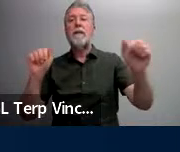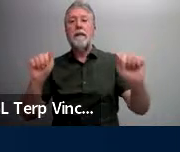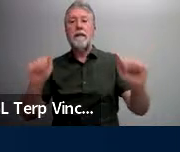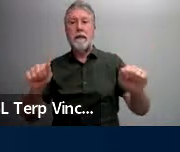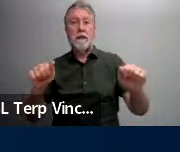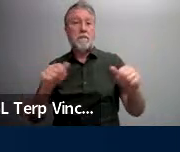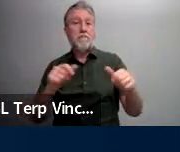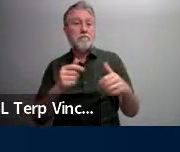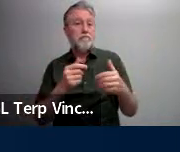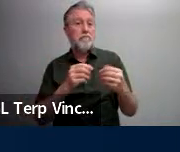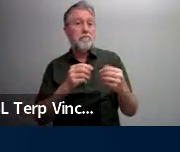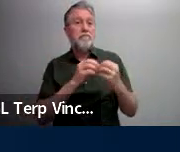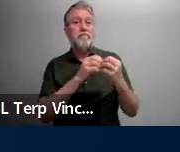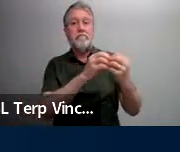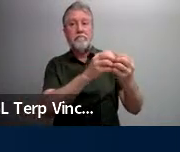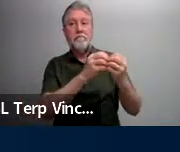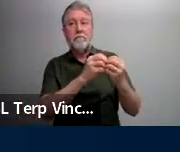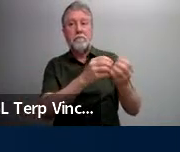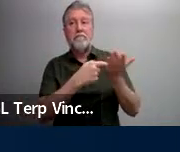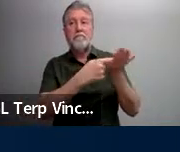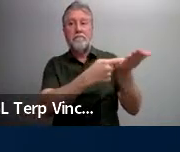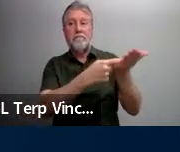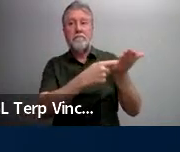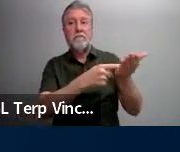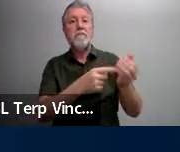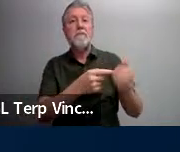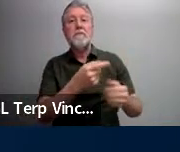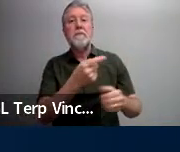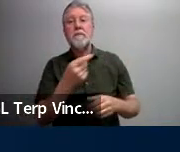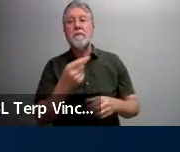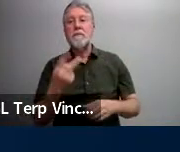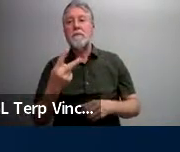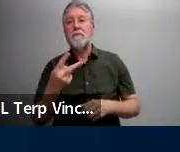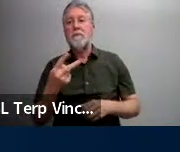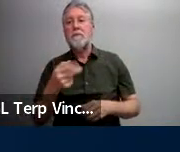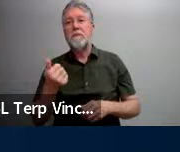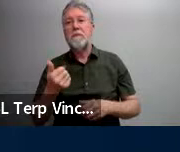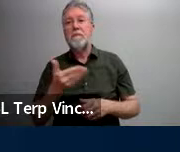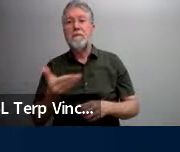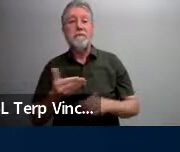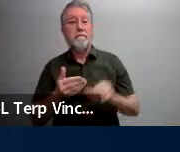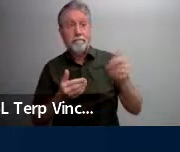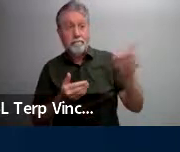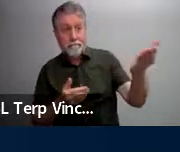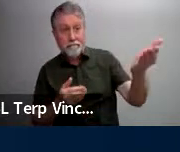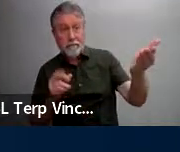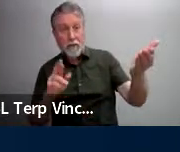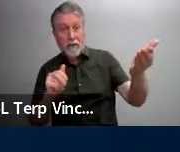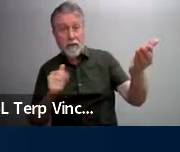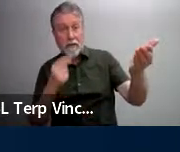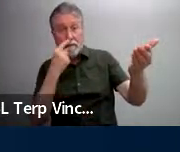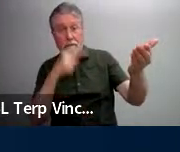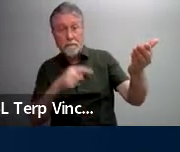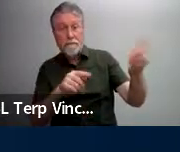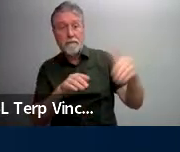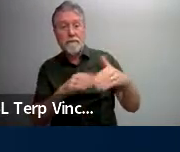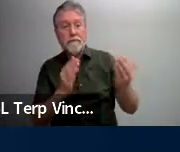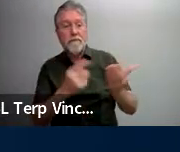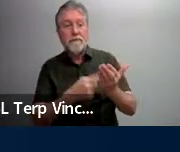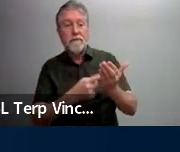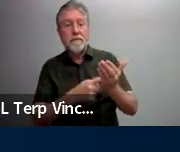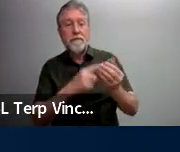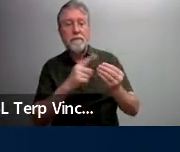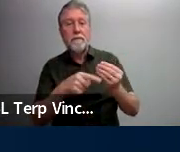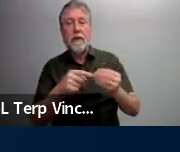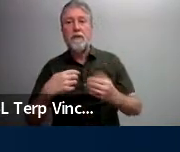do a little back and forth on a couple other points. So Ariana, did you want to open up on healthcare?